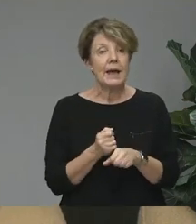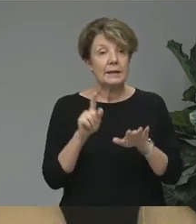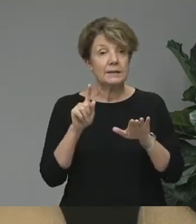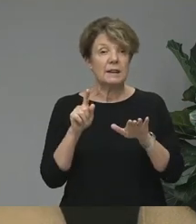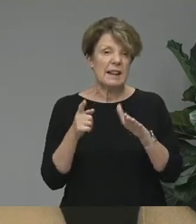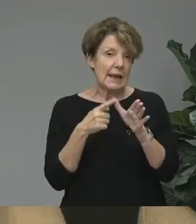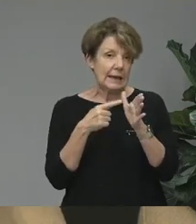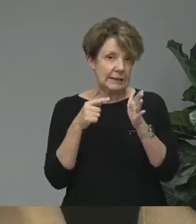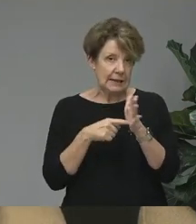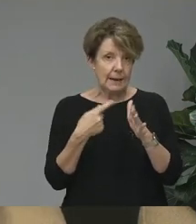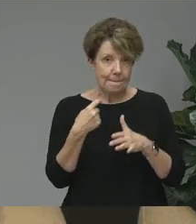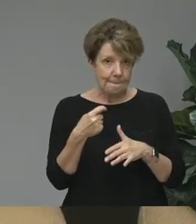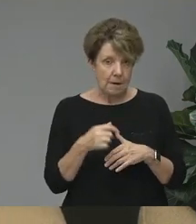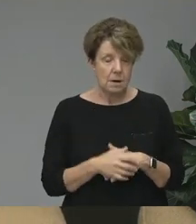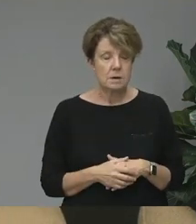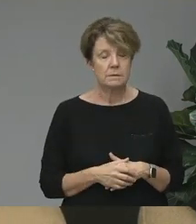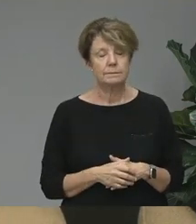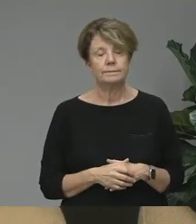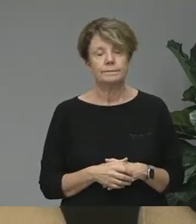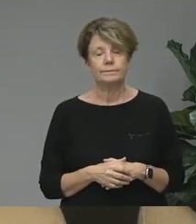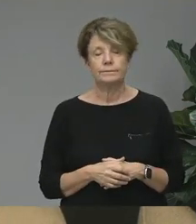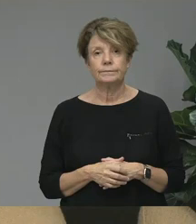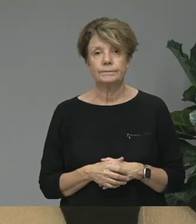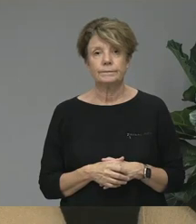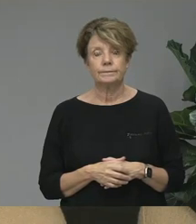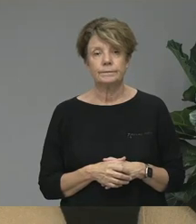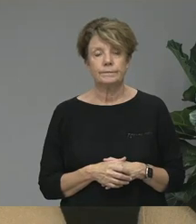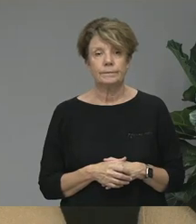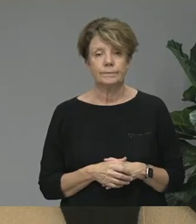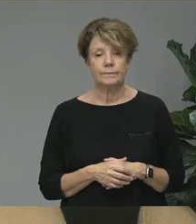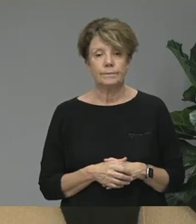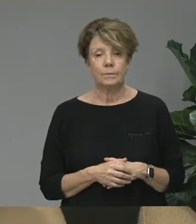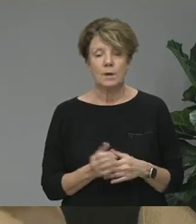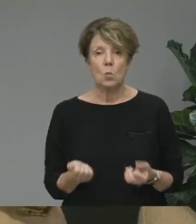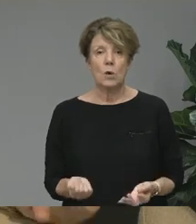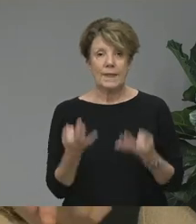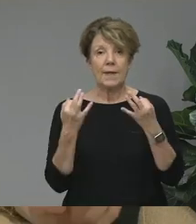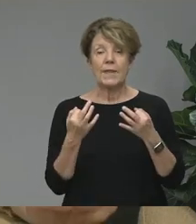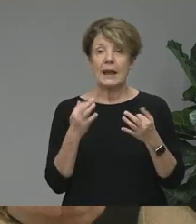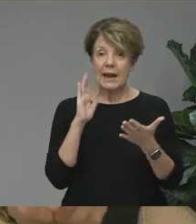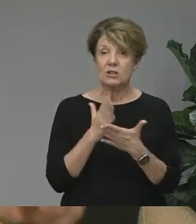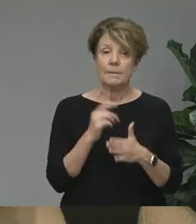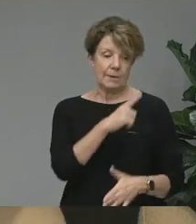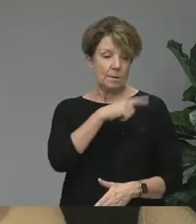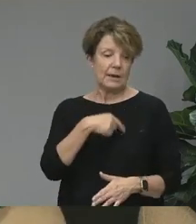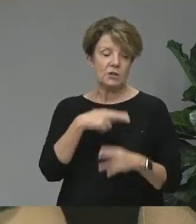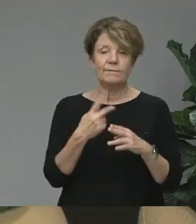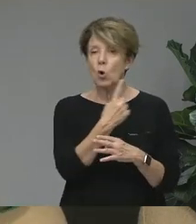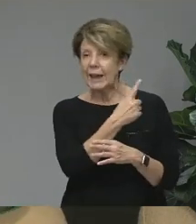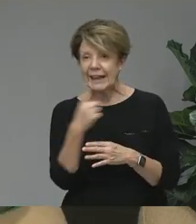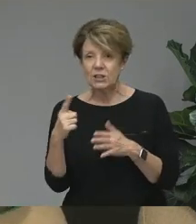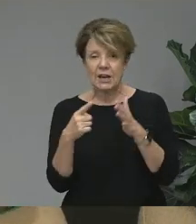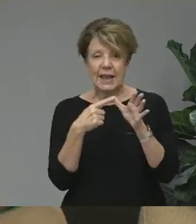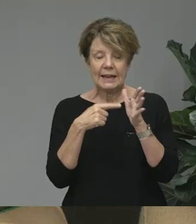member, without that being the obligation on every tribunal member and